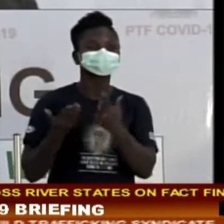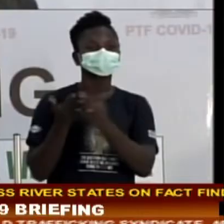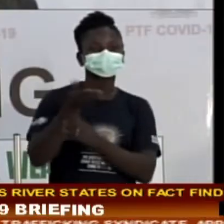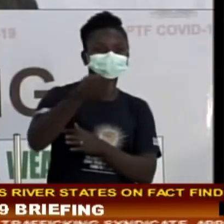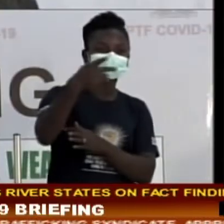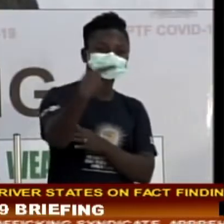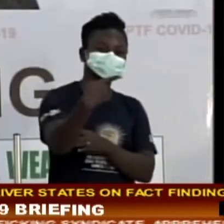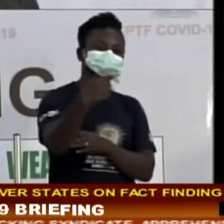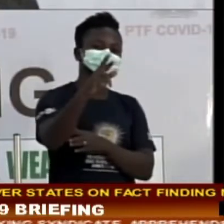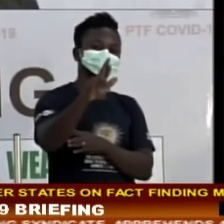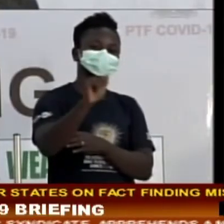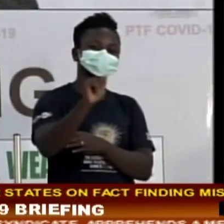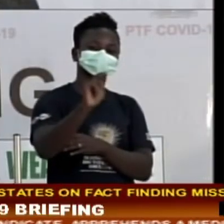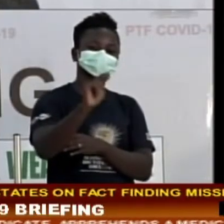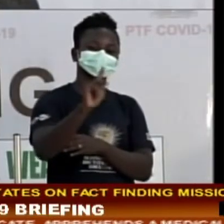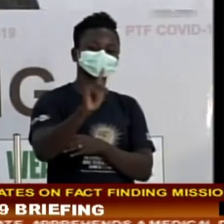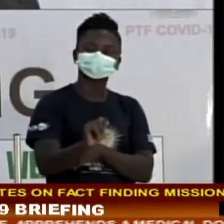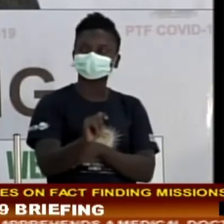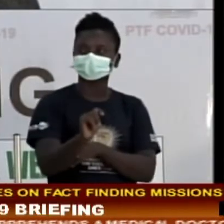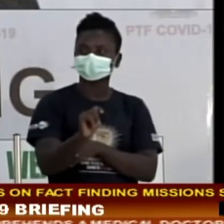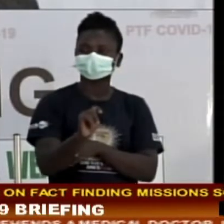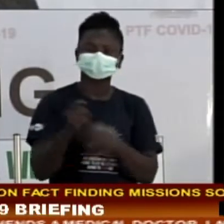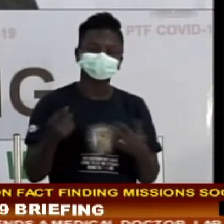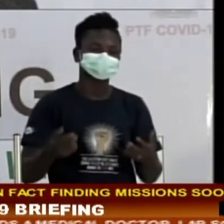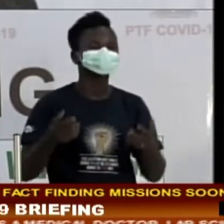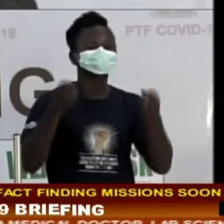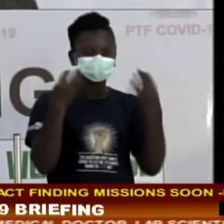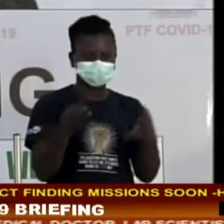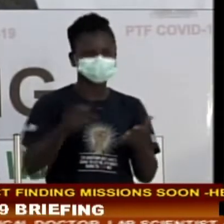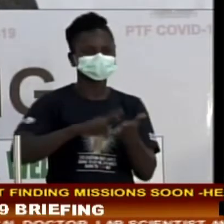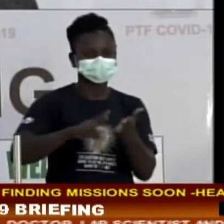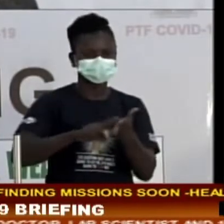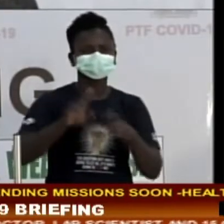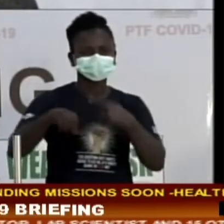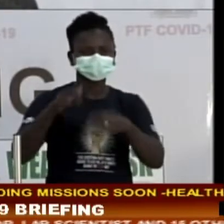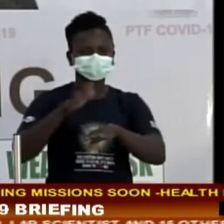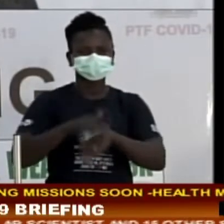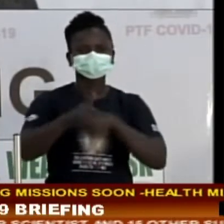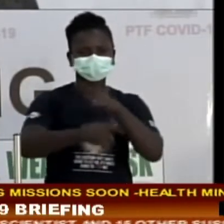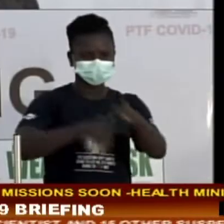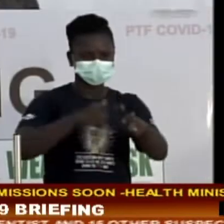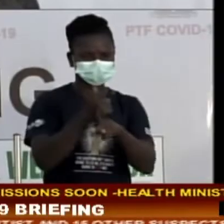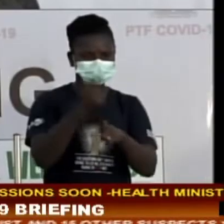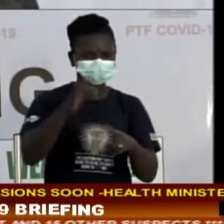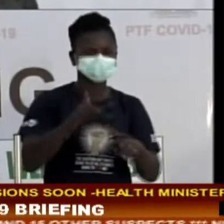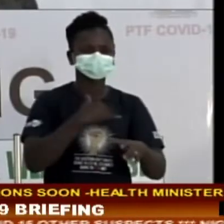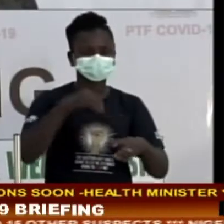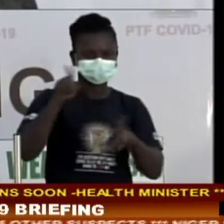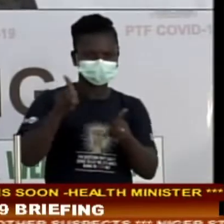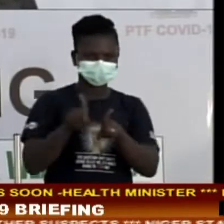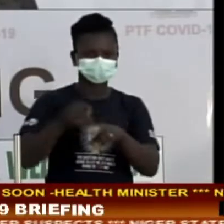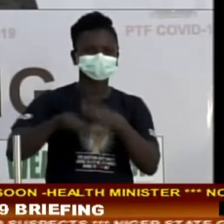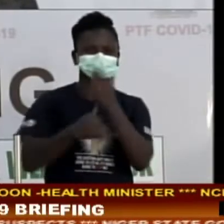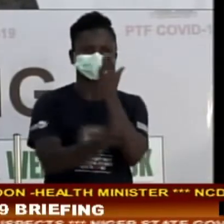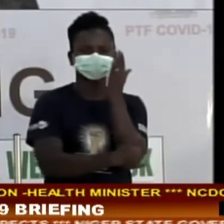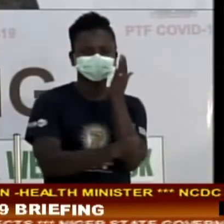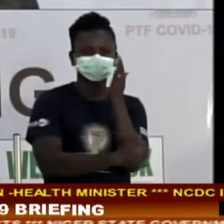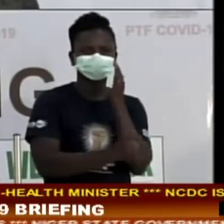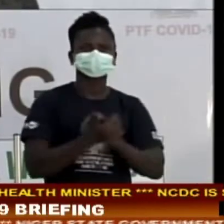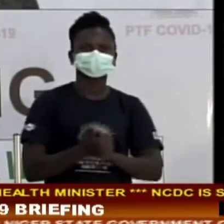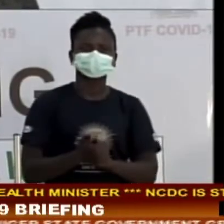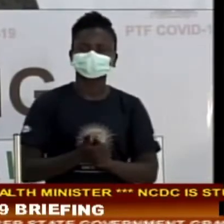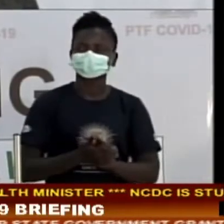grants so a lot of the research that is going on globally and also in the country is D driven by grants